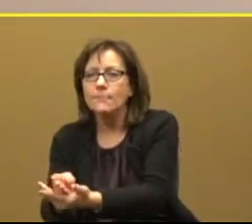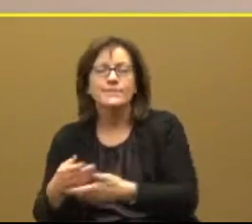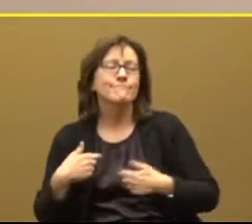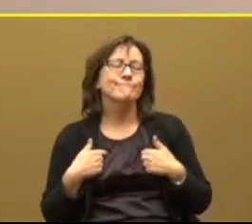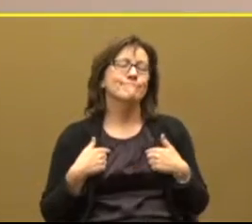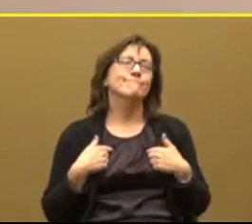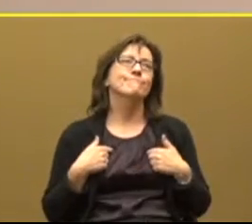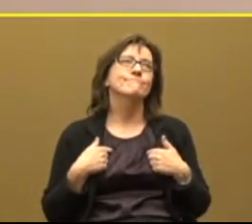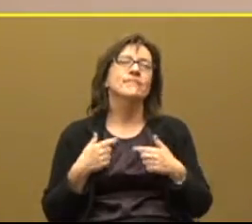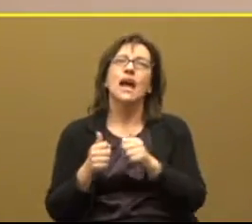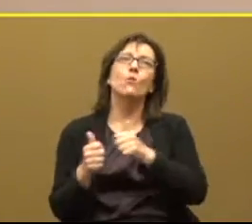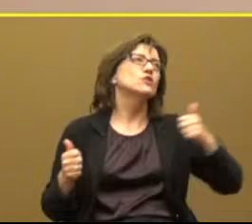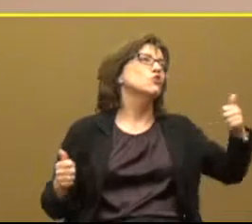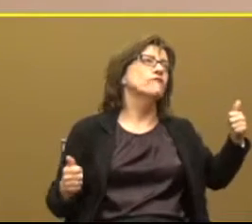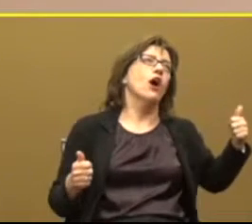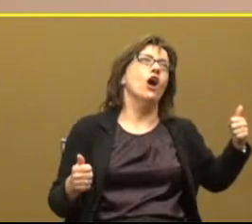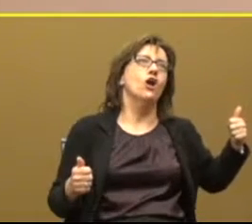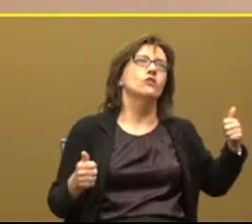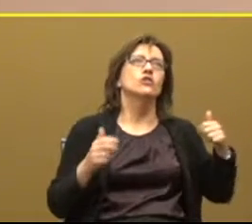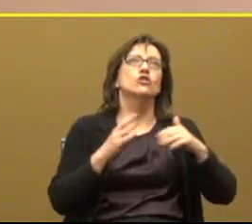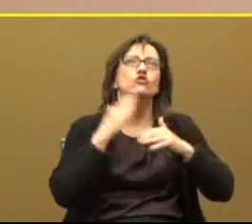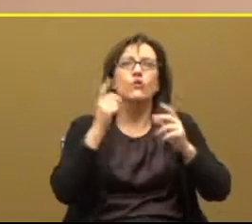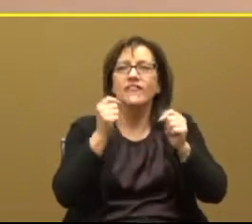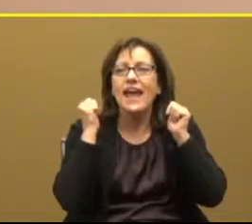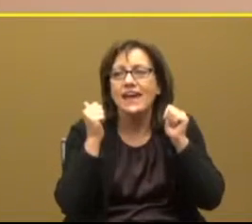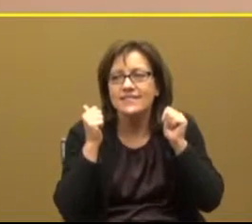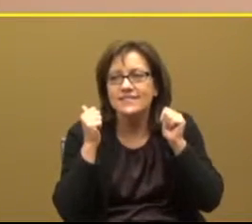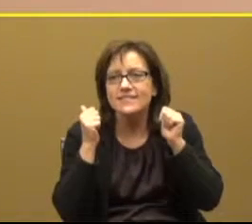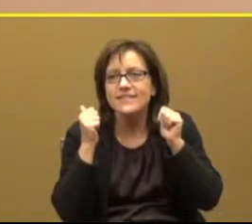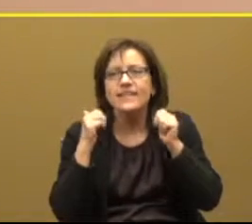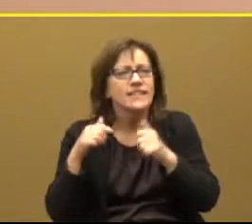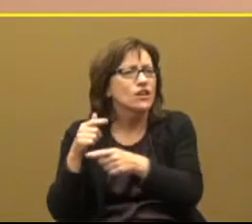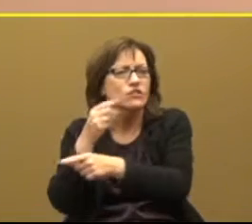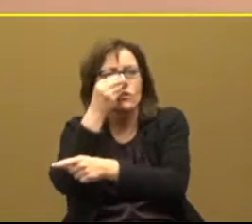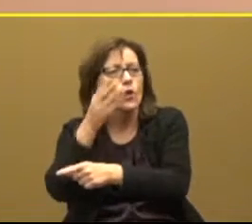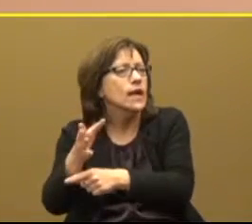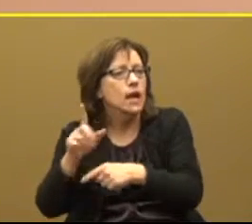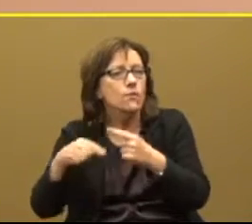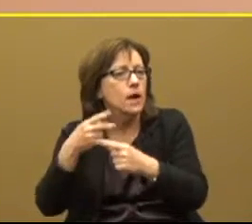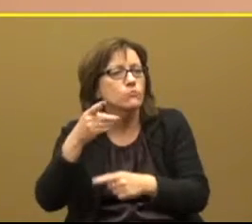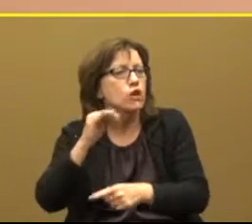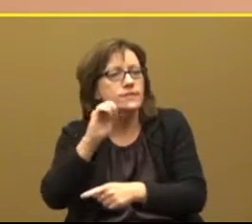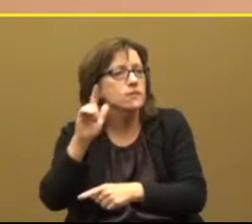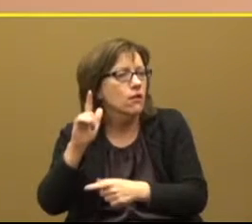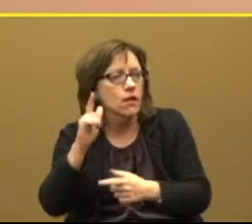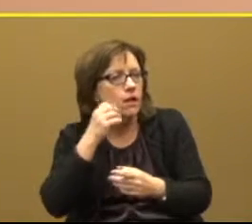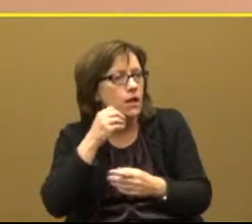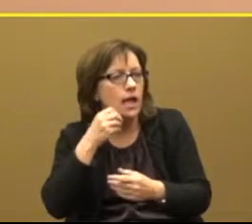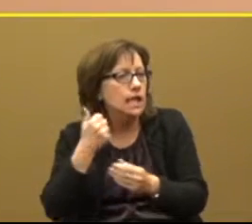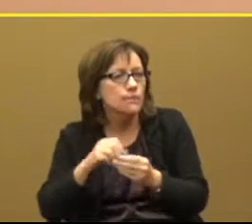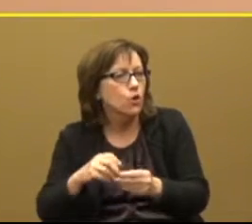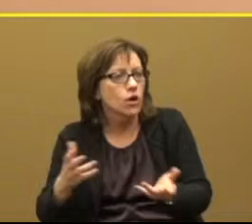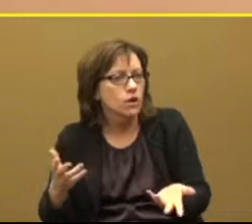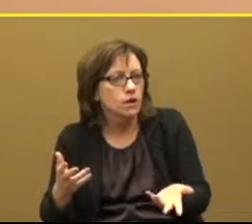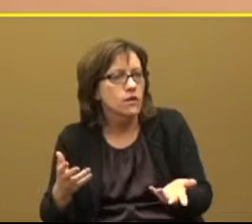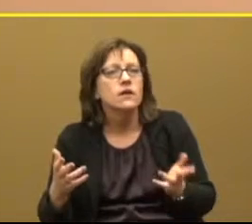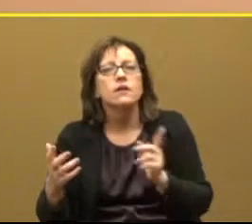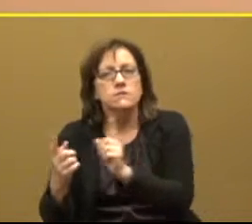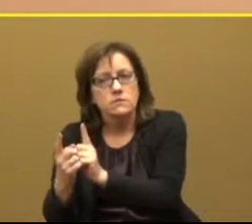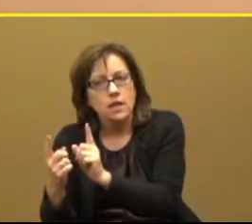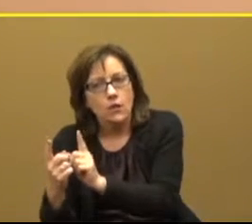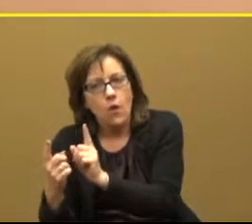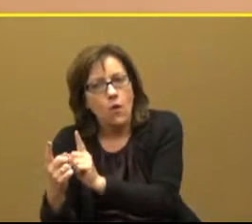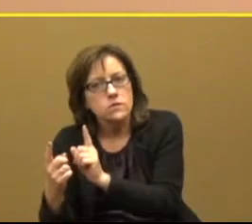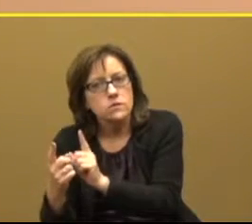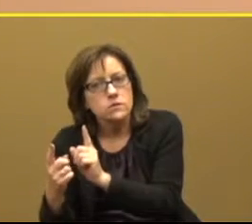too far away from the student if now she could care less about pretzels, right? So you've got to stay